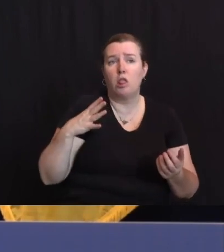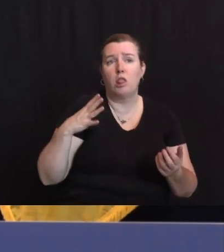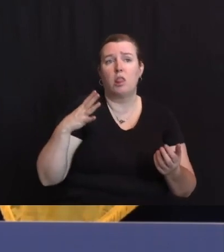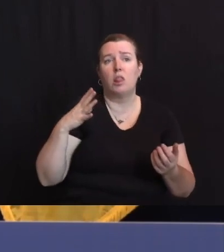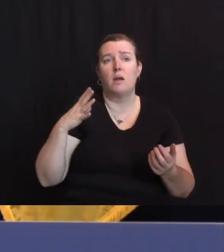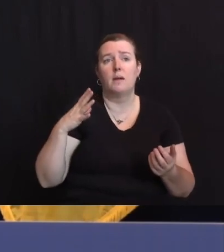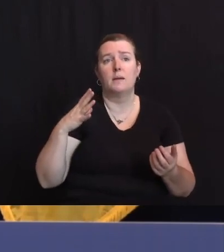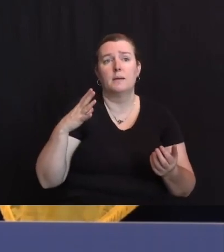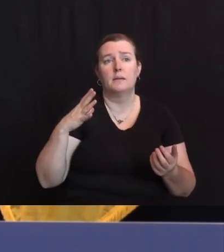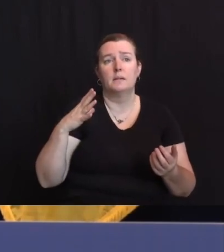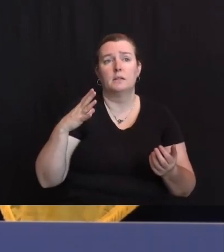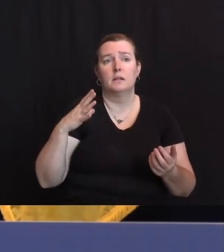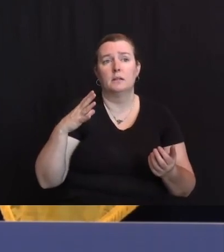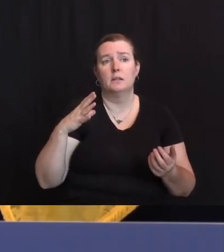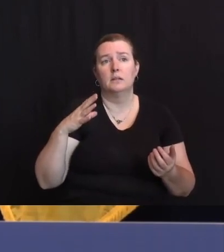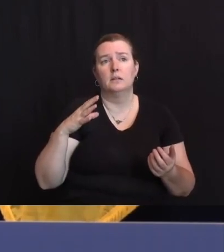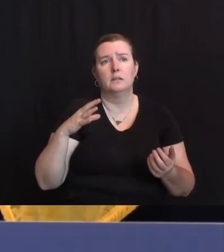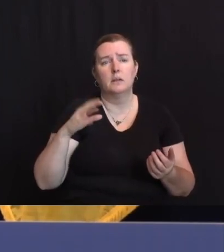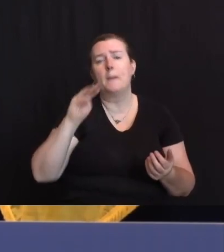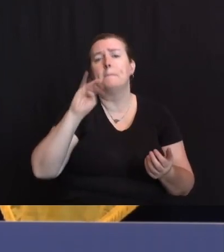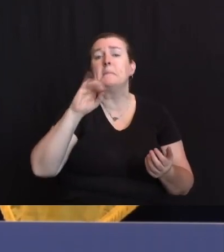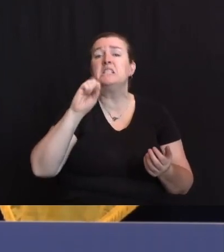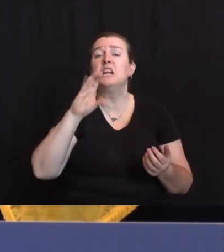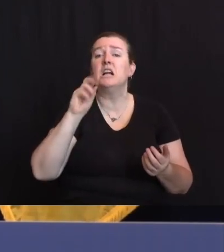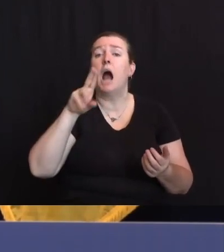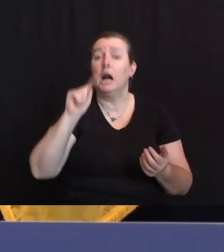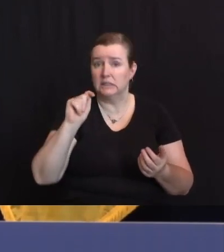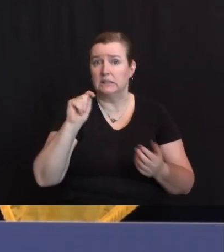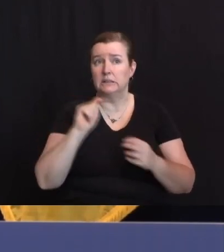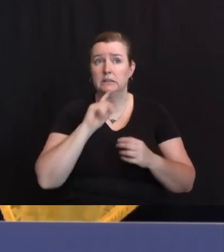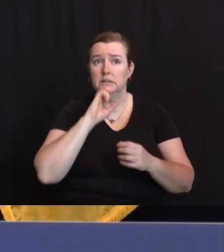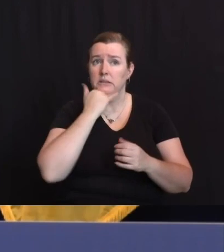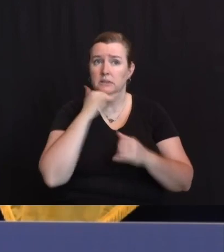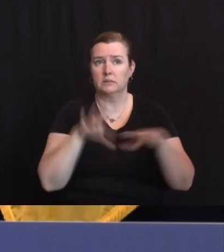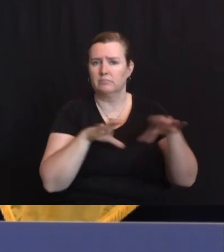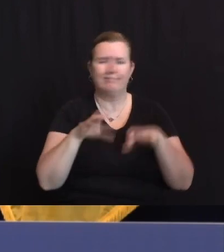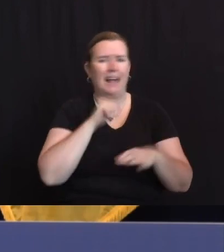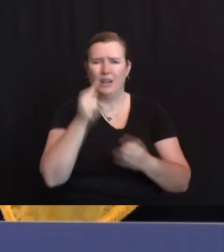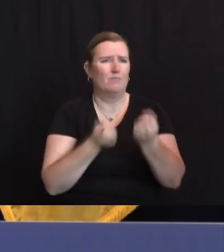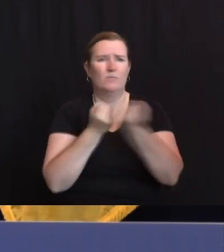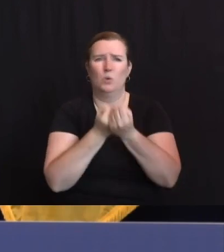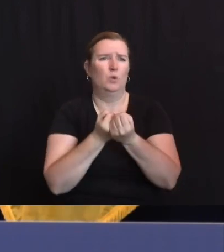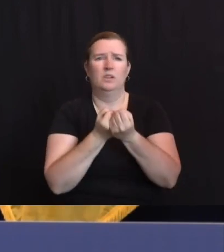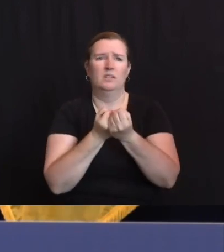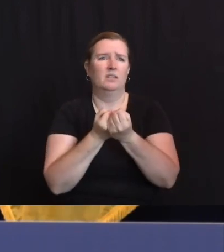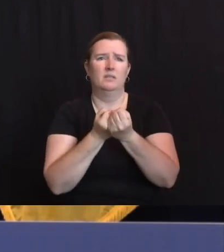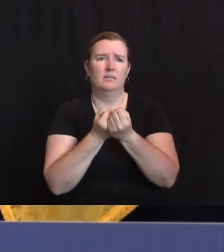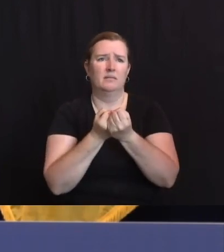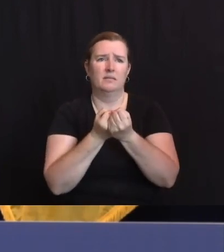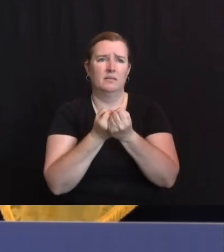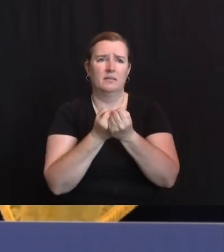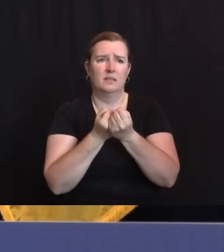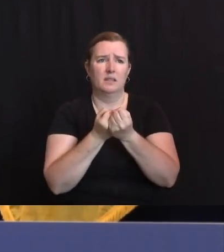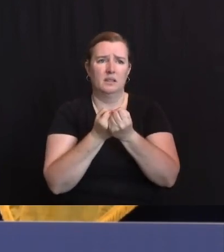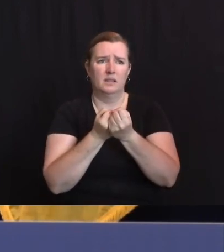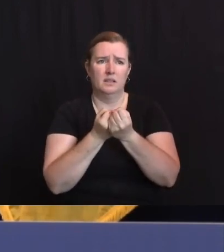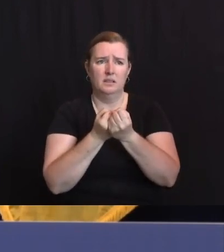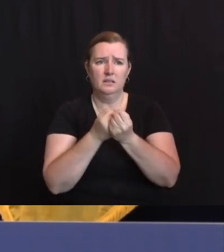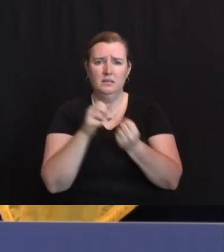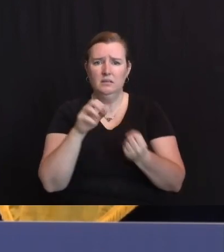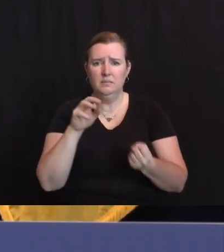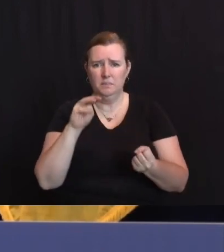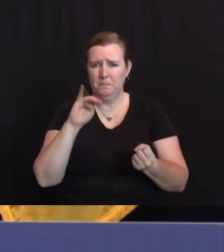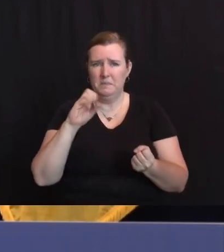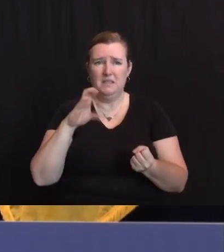as I can, I do not support official misconduct being roped into this legislation. Thank you. Please,